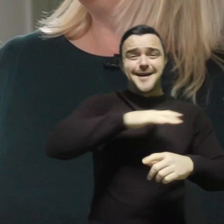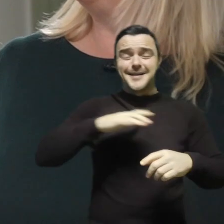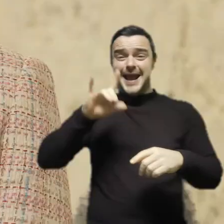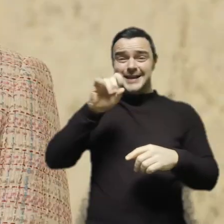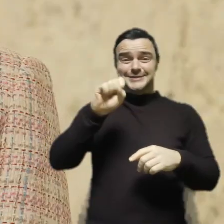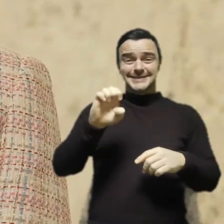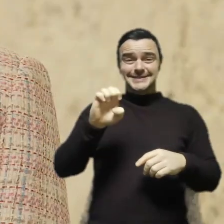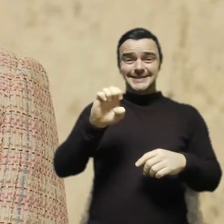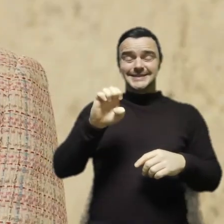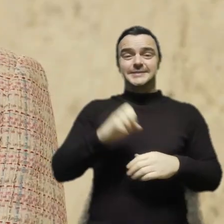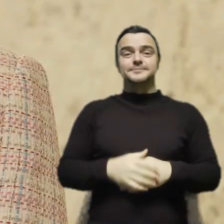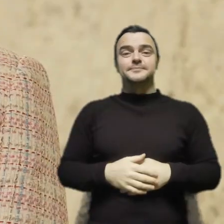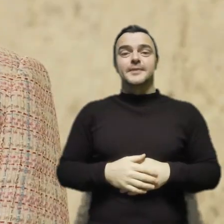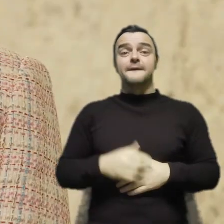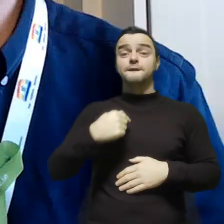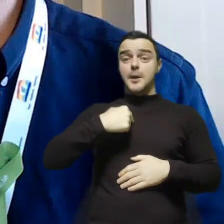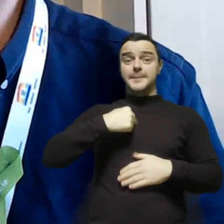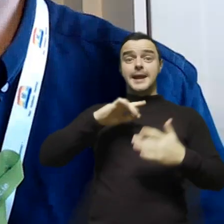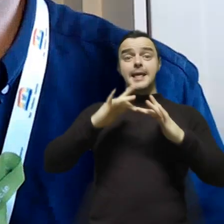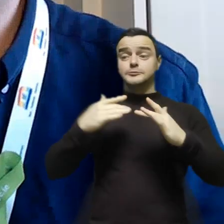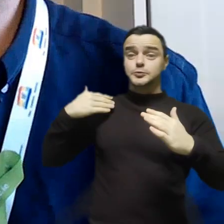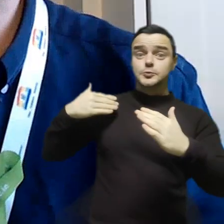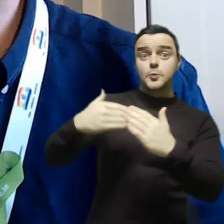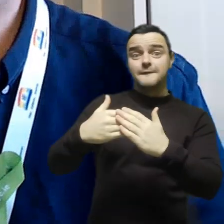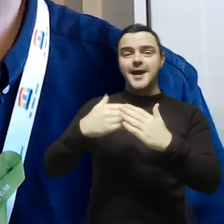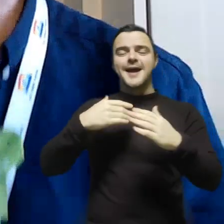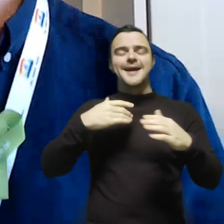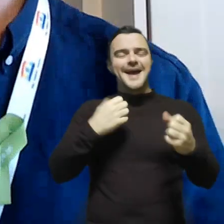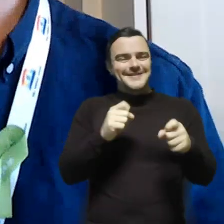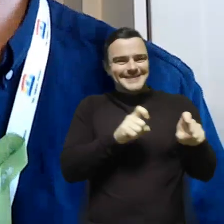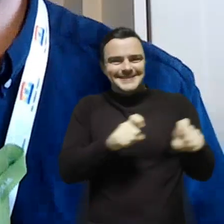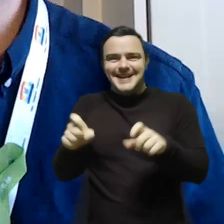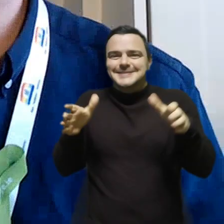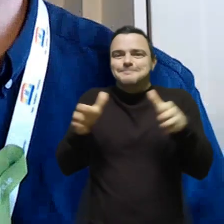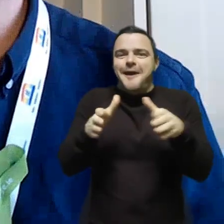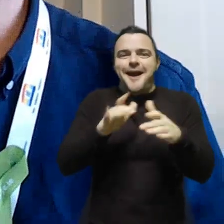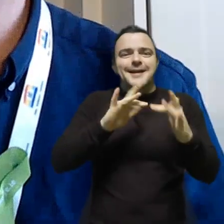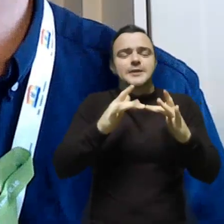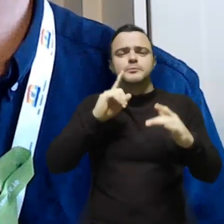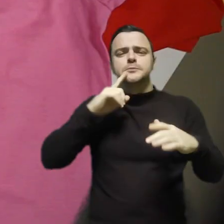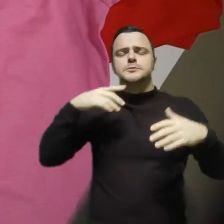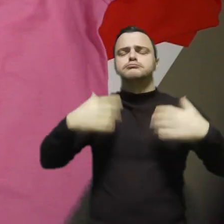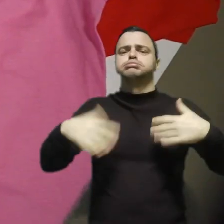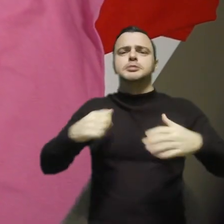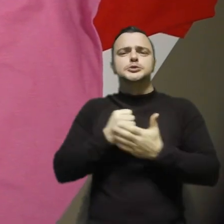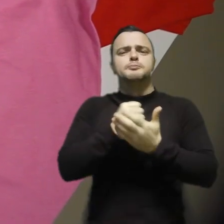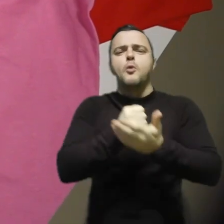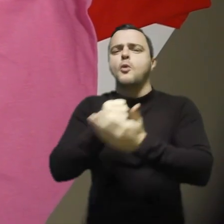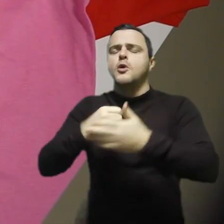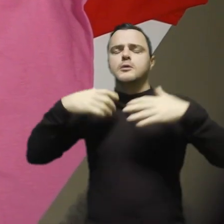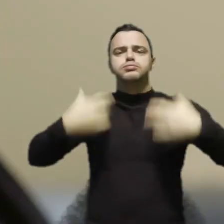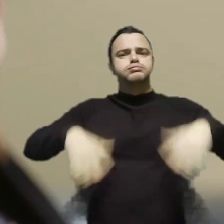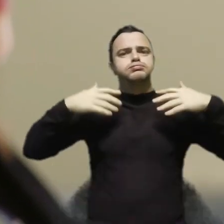across all parts of the HSE. In the network we have so far, we're still a small network, but there's such an